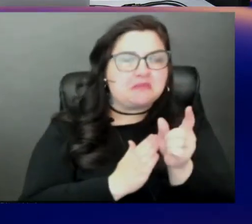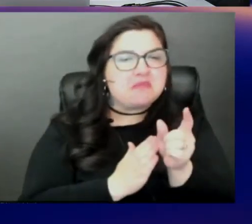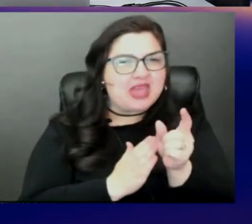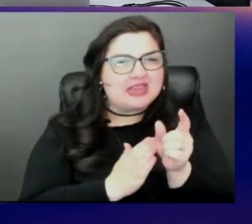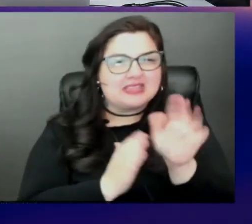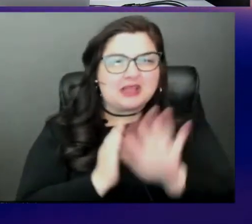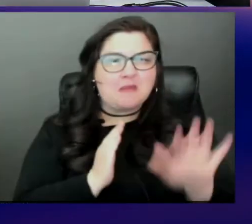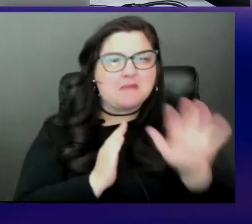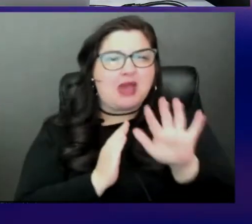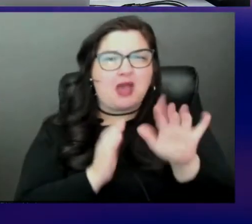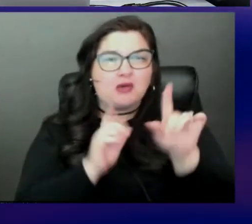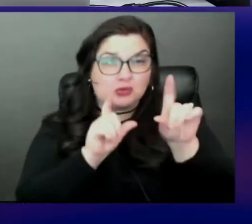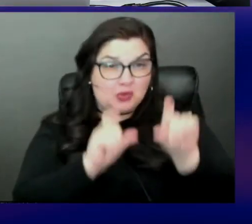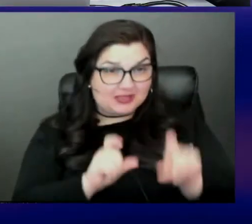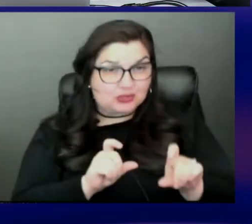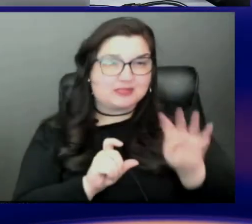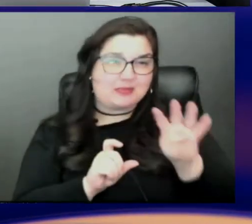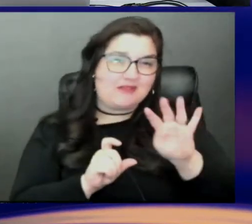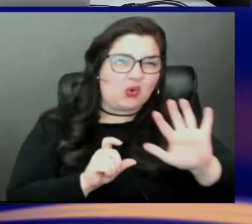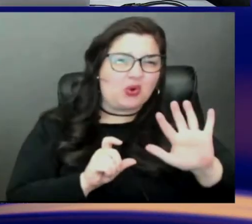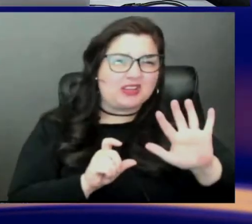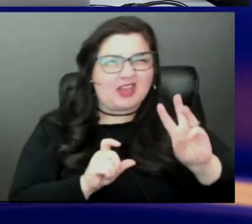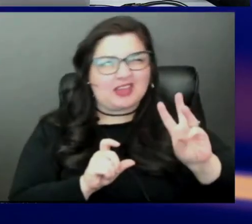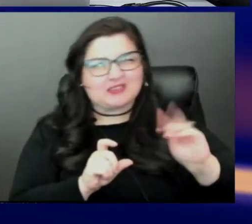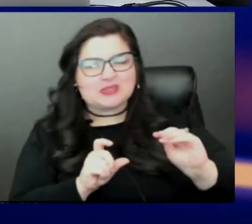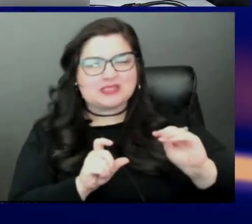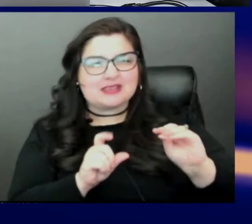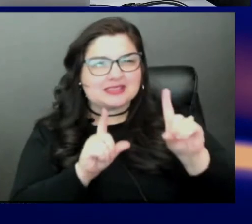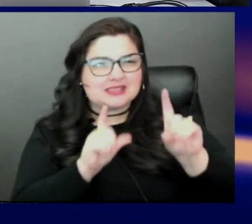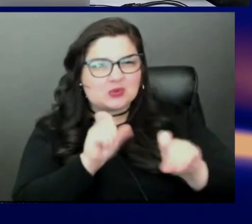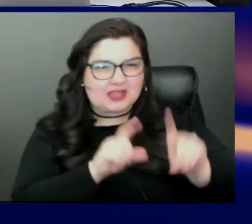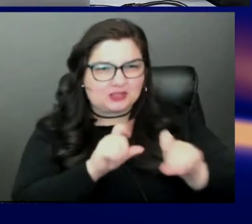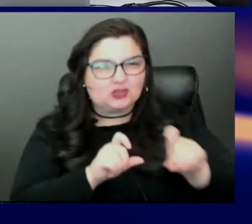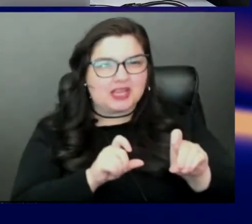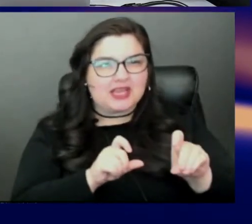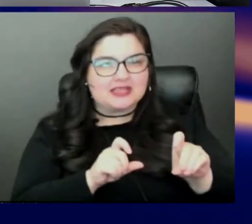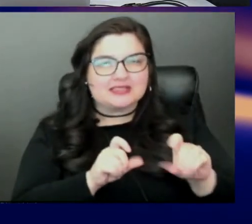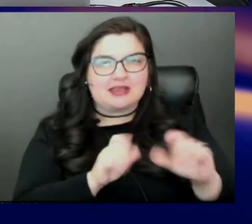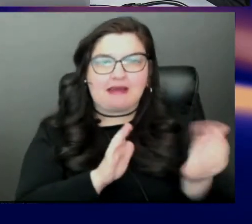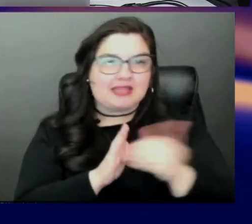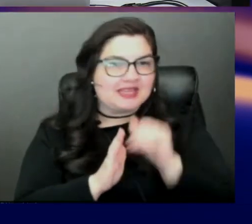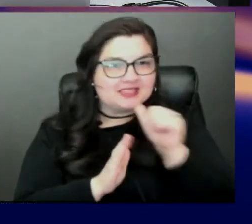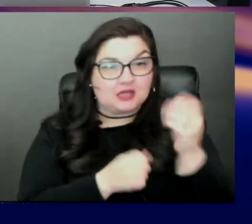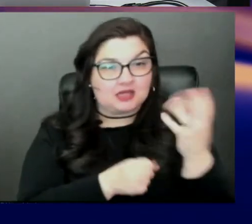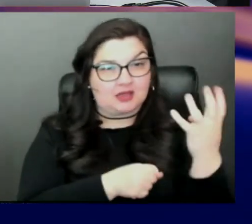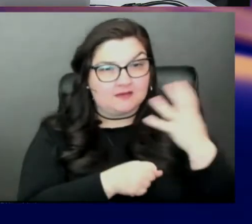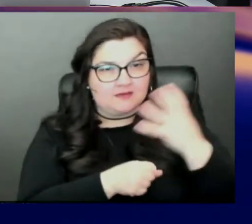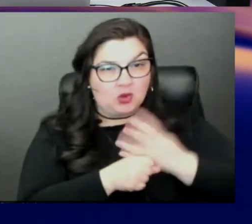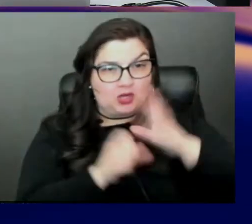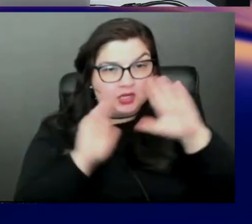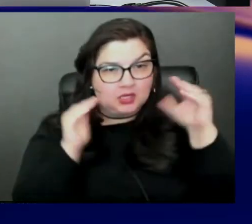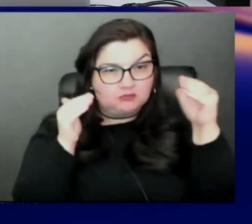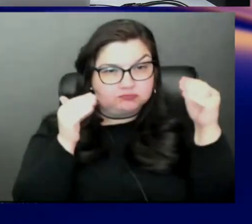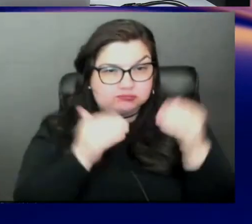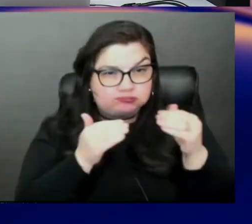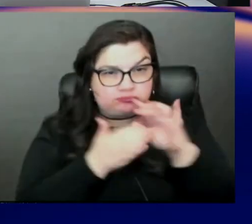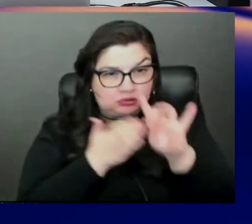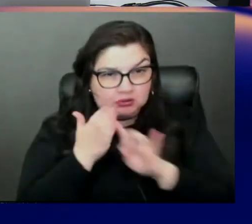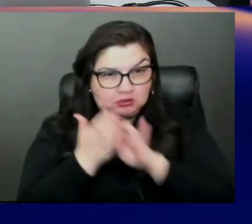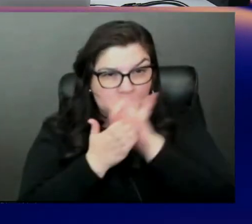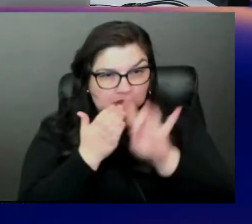you can take an hour and set aside to take the exam, it's not like it's a 4-day or, you know, 8-hour